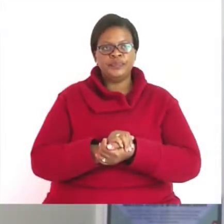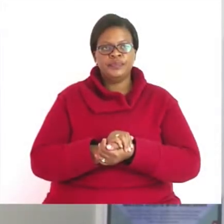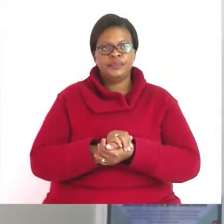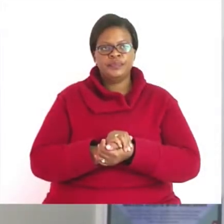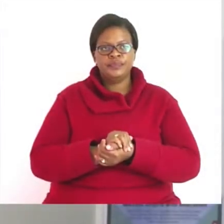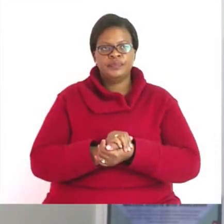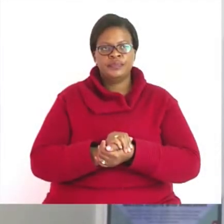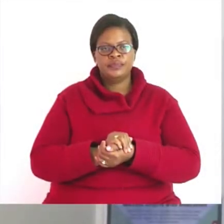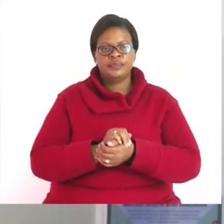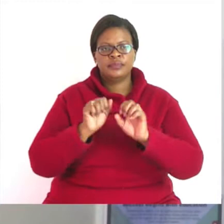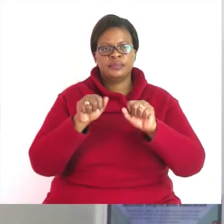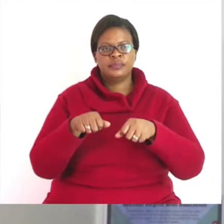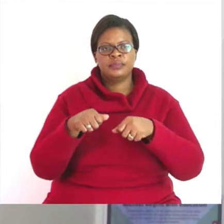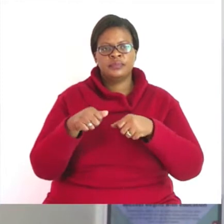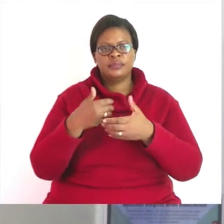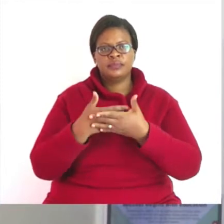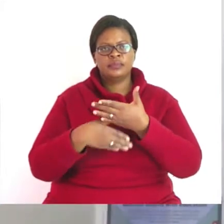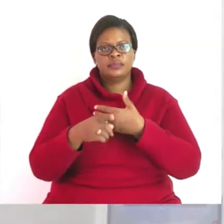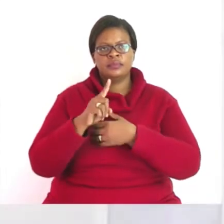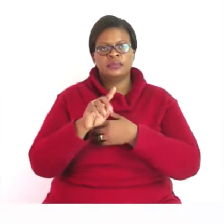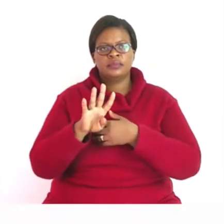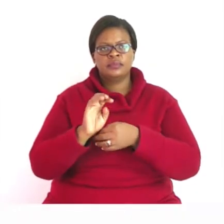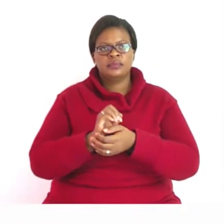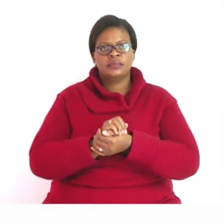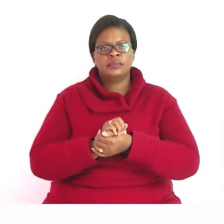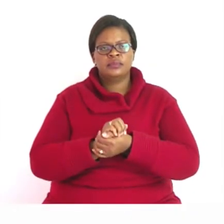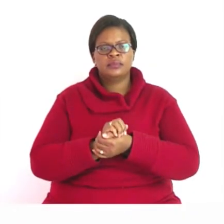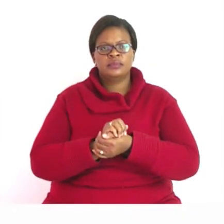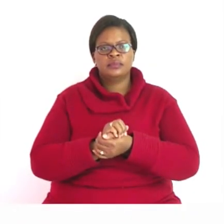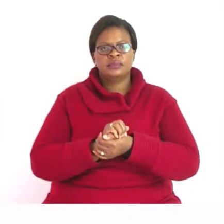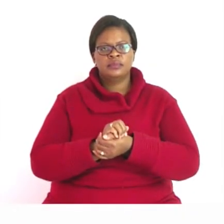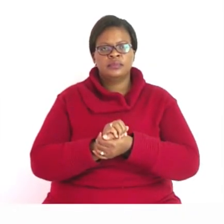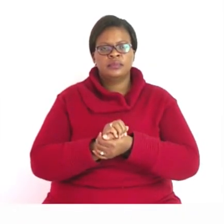Okay, let us now go to page 14 on our booklet.